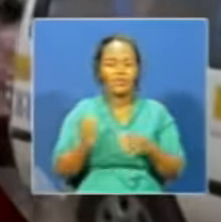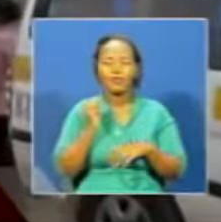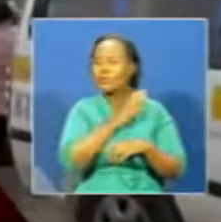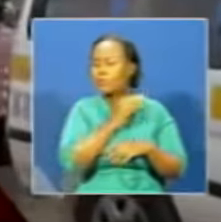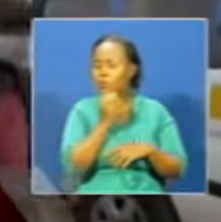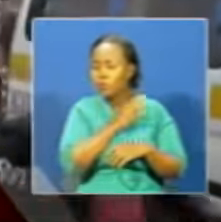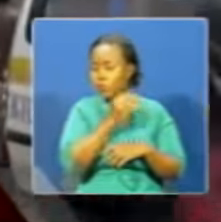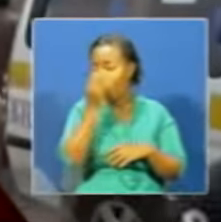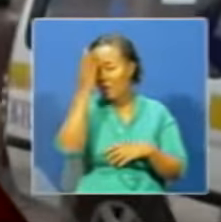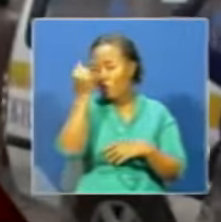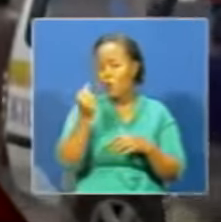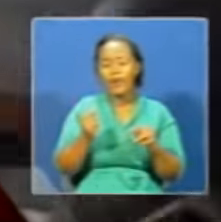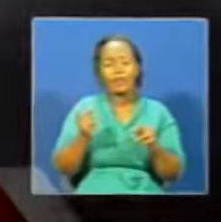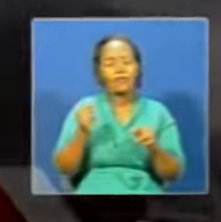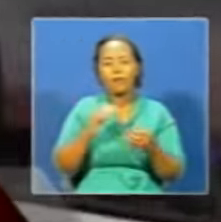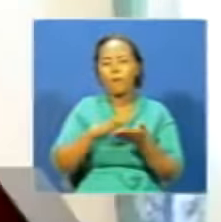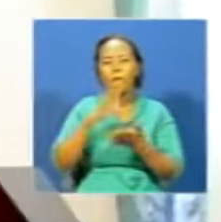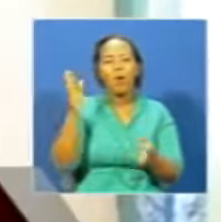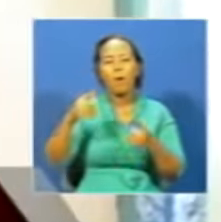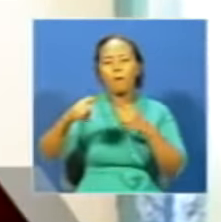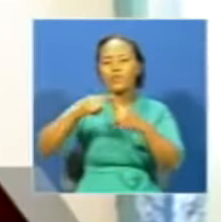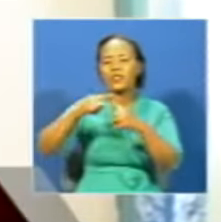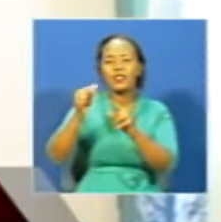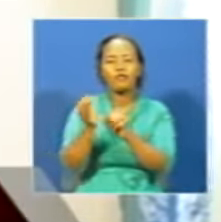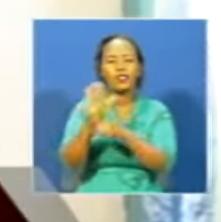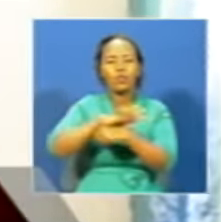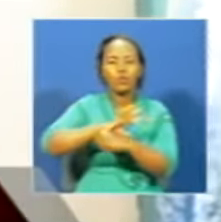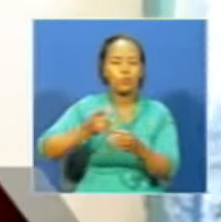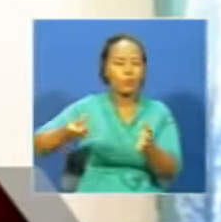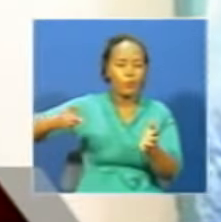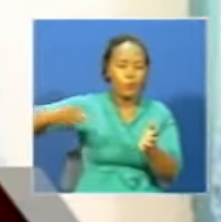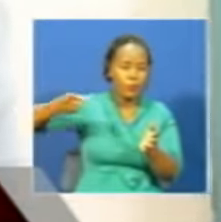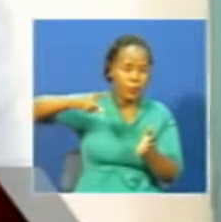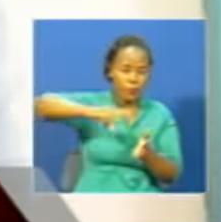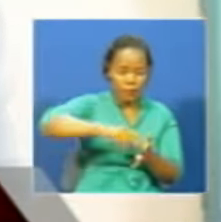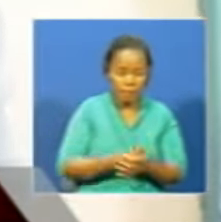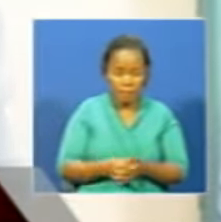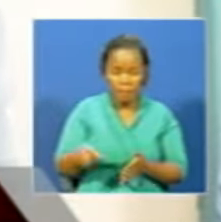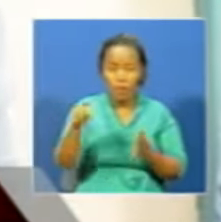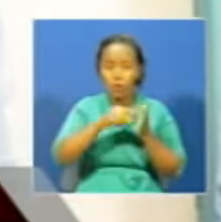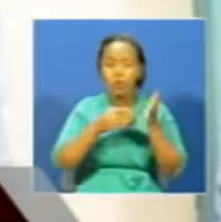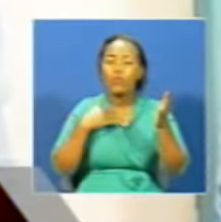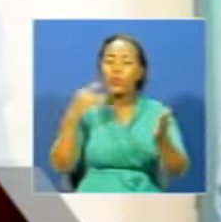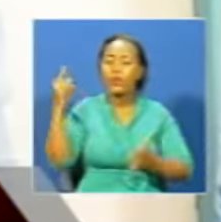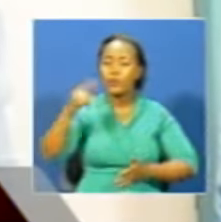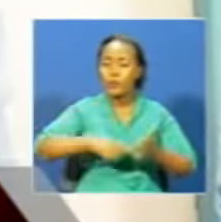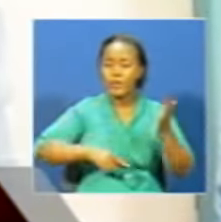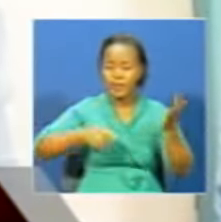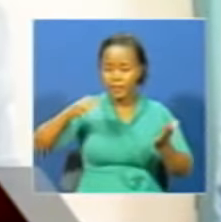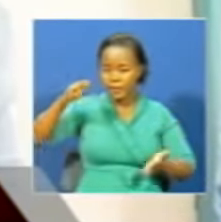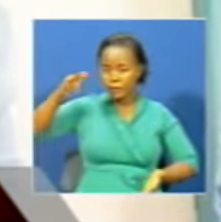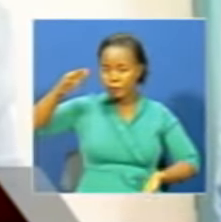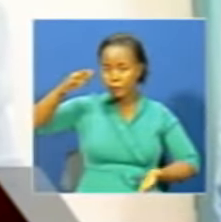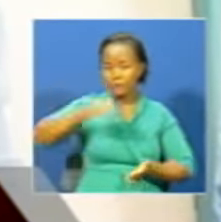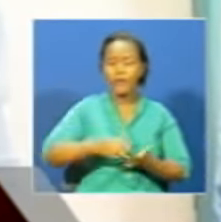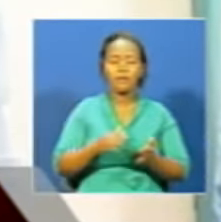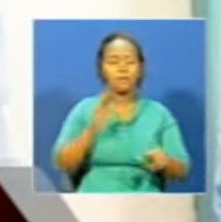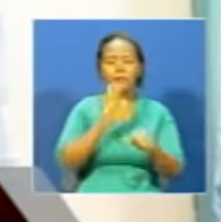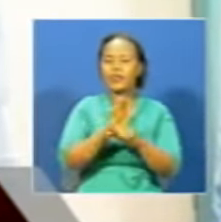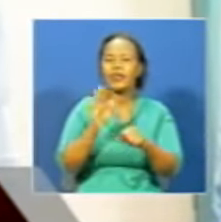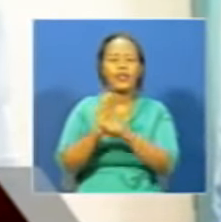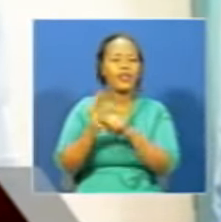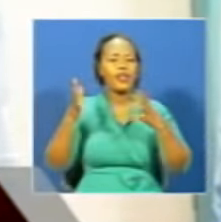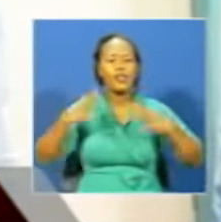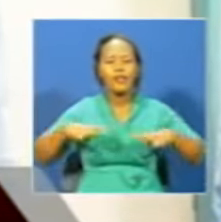coronavirus positivity rate in the county. That we want to minimize the people, very many people congregating